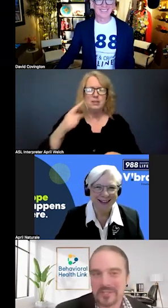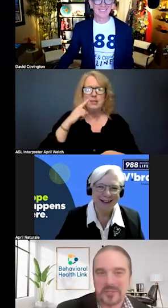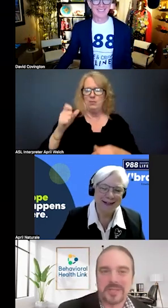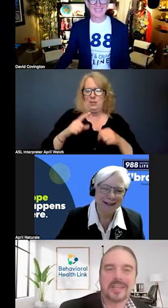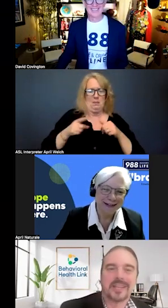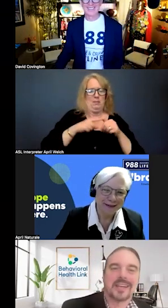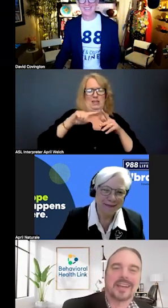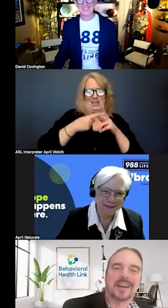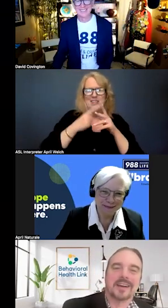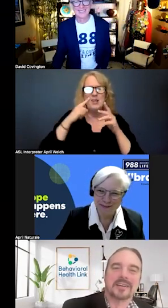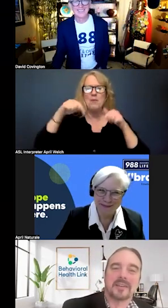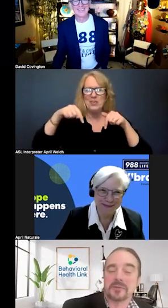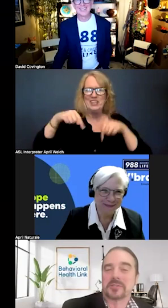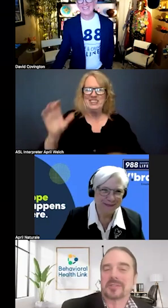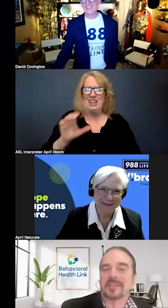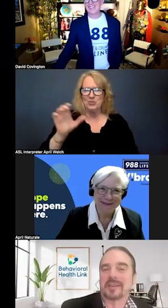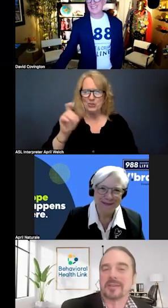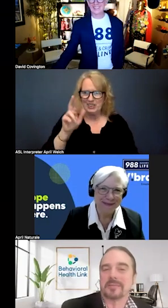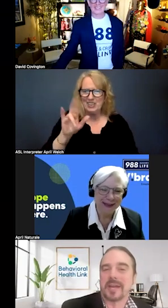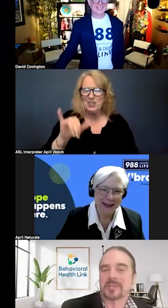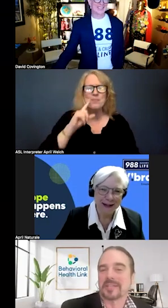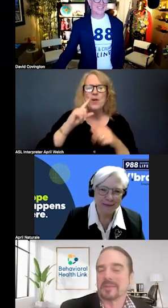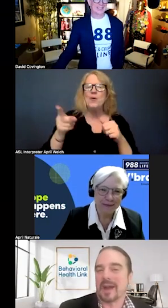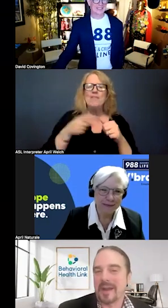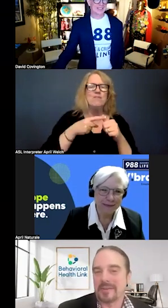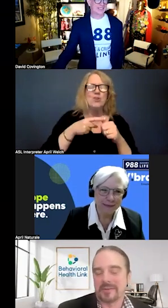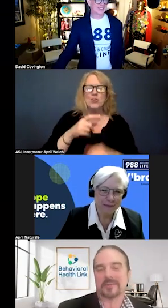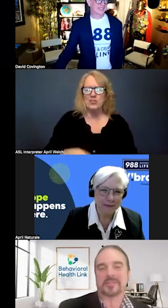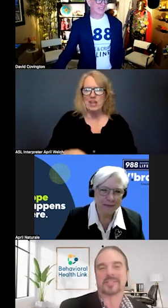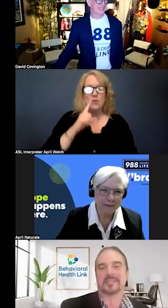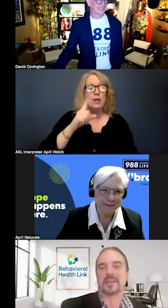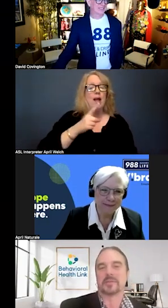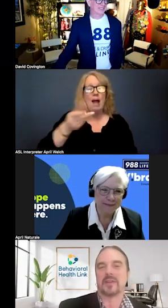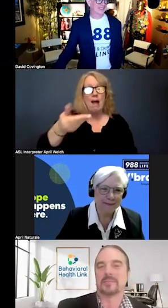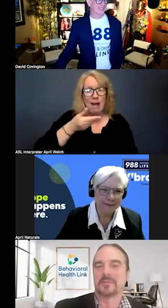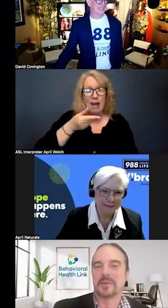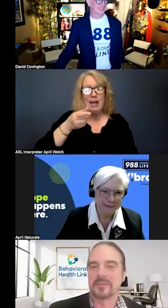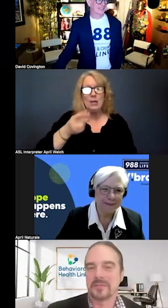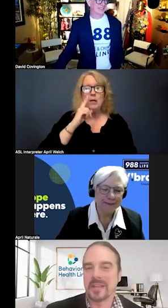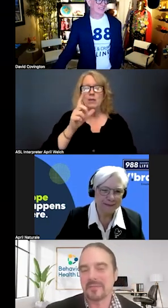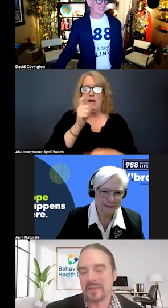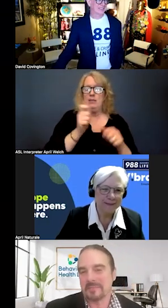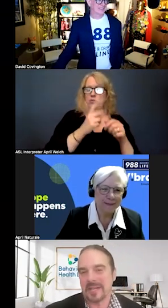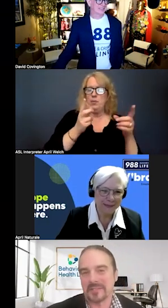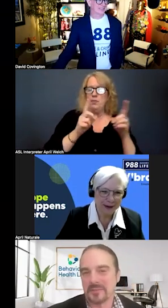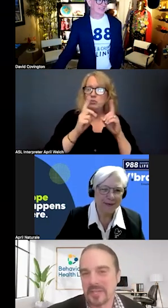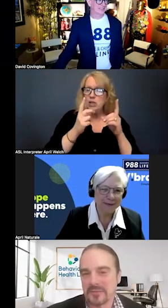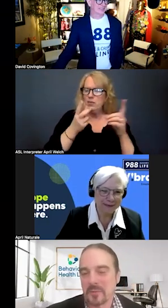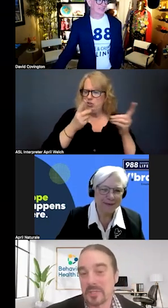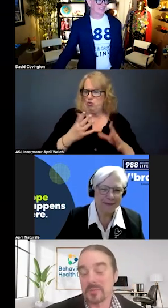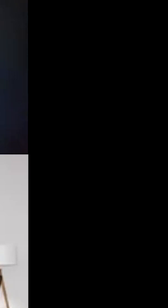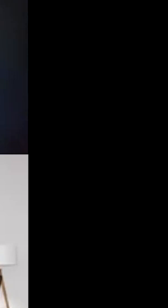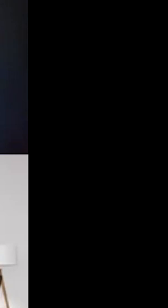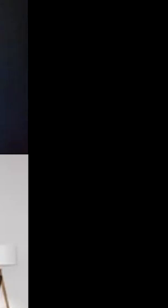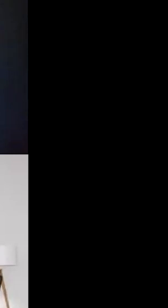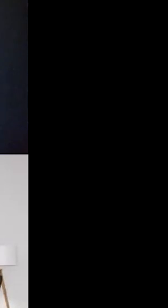this century. I first actually hired her as the network development director for the Lifeline back in 2004.